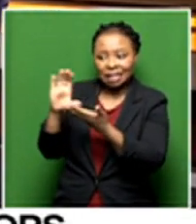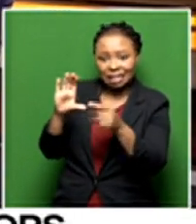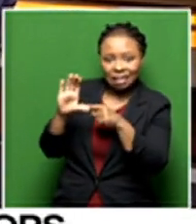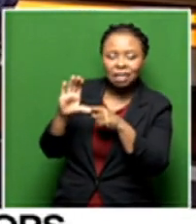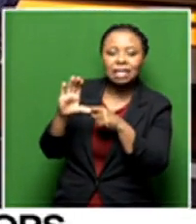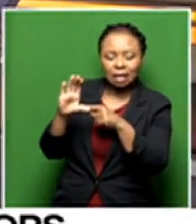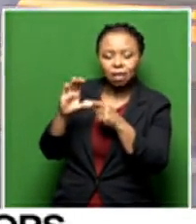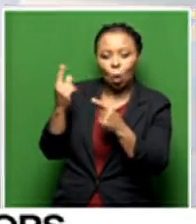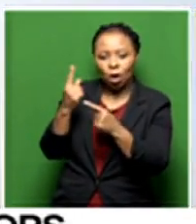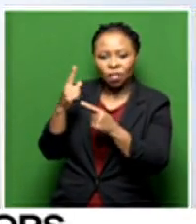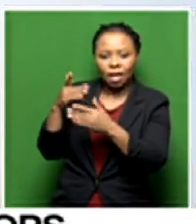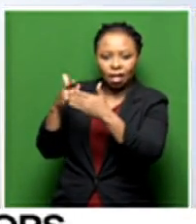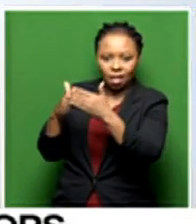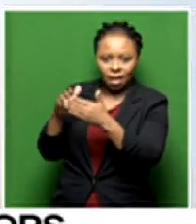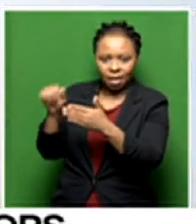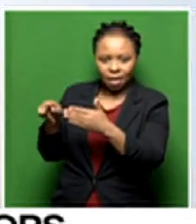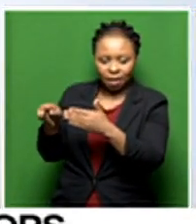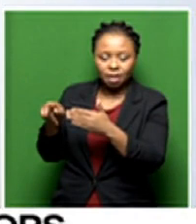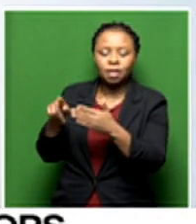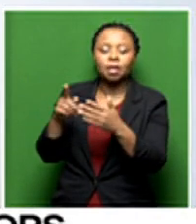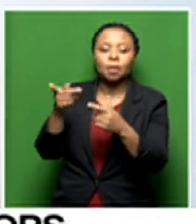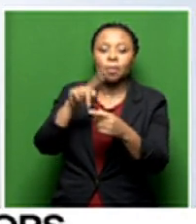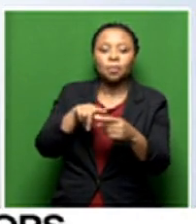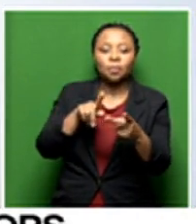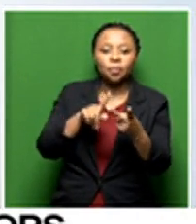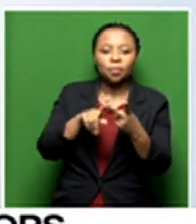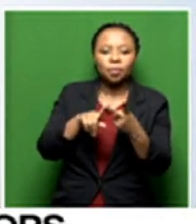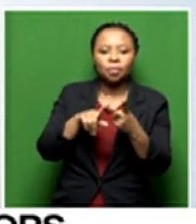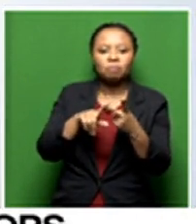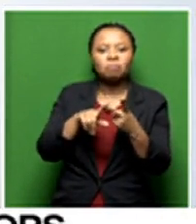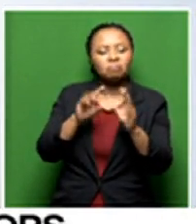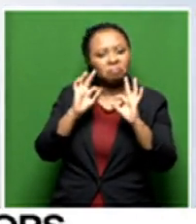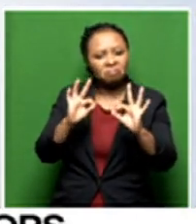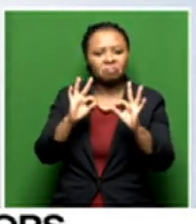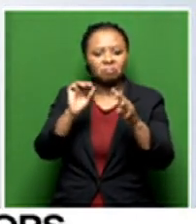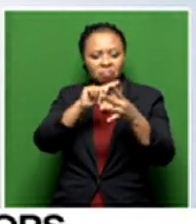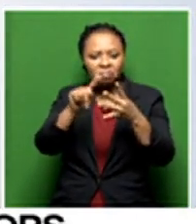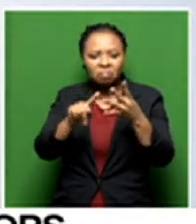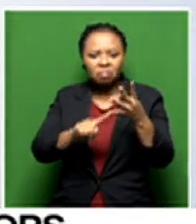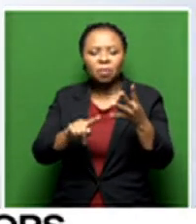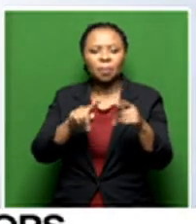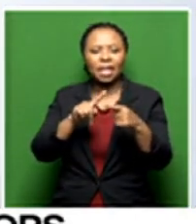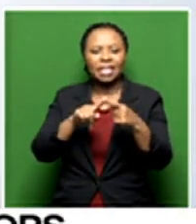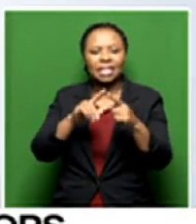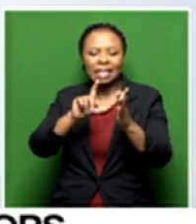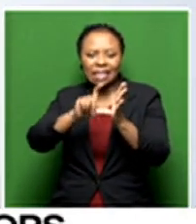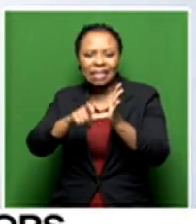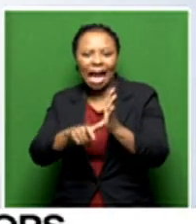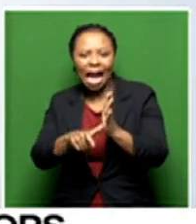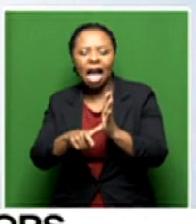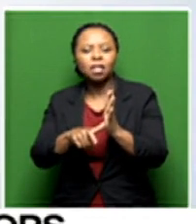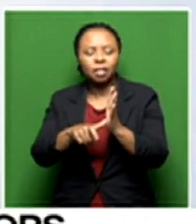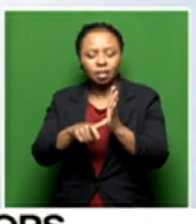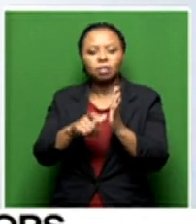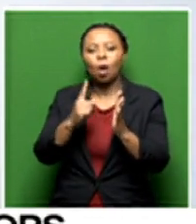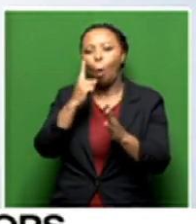long. In terms of getting the spec right and getting the design right, it took me plus minus a